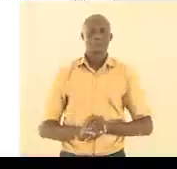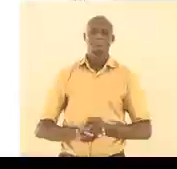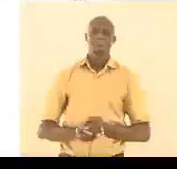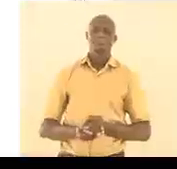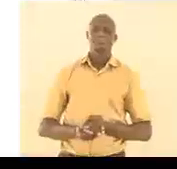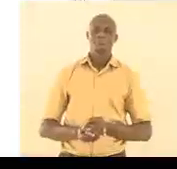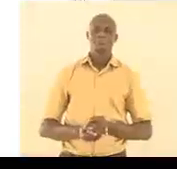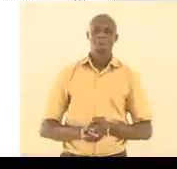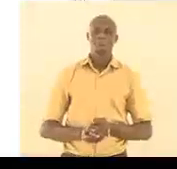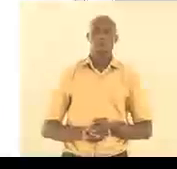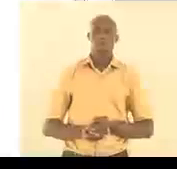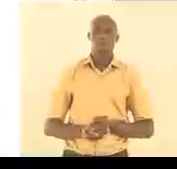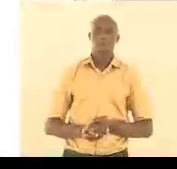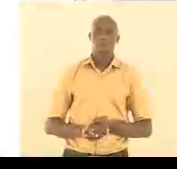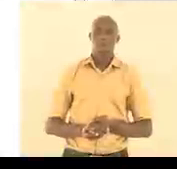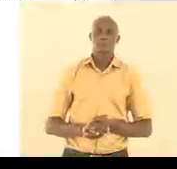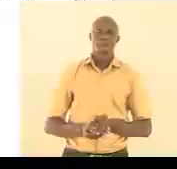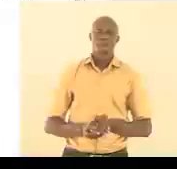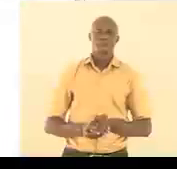helped them to recognize him?